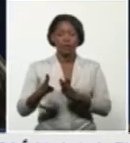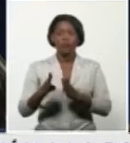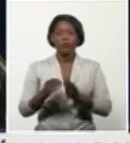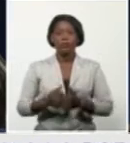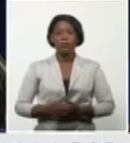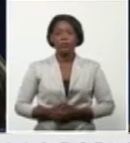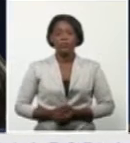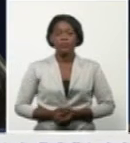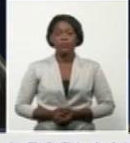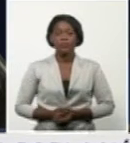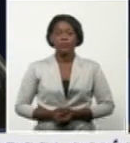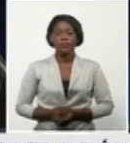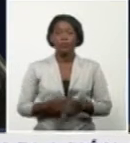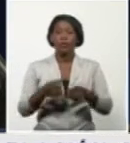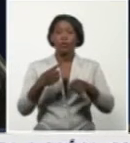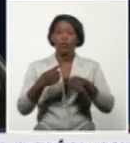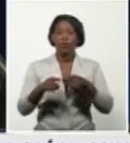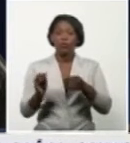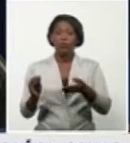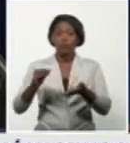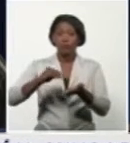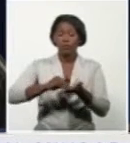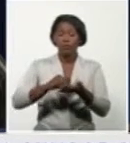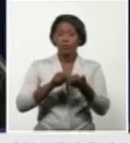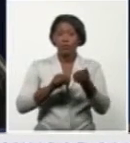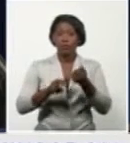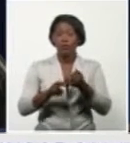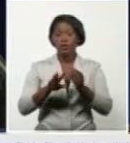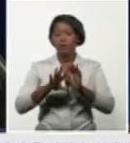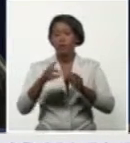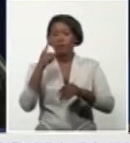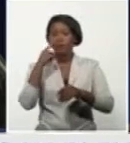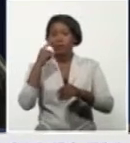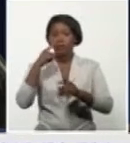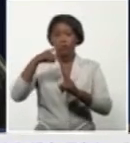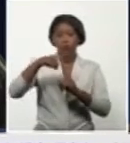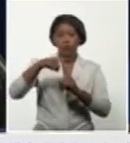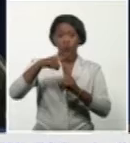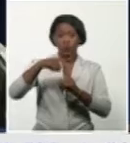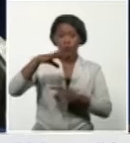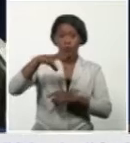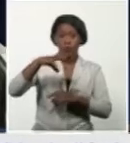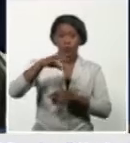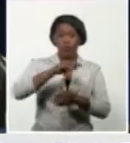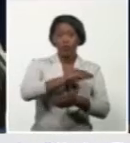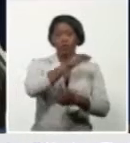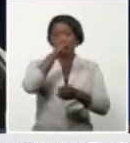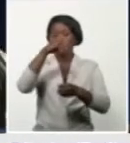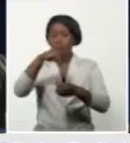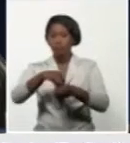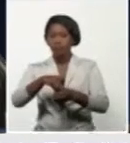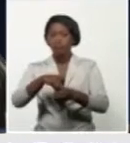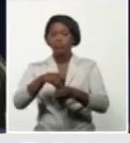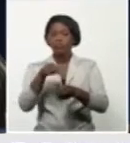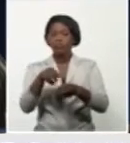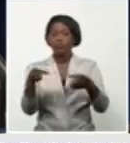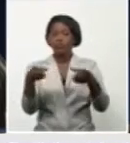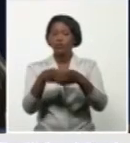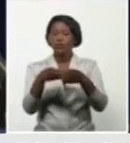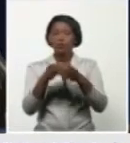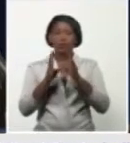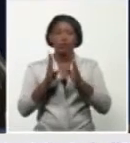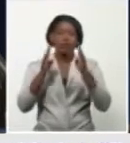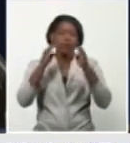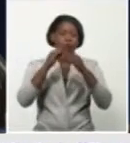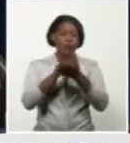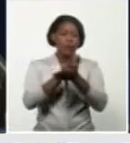Las Tunas and Pinar del Rio were added to this group today, this group of provinces and territories not reporting